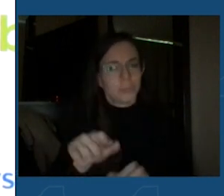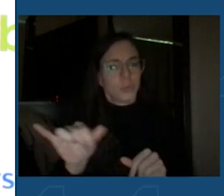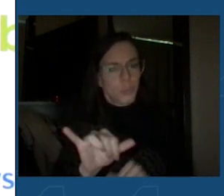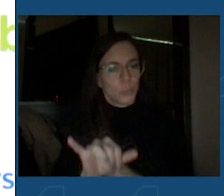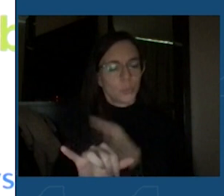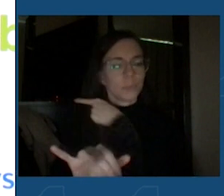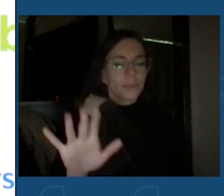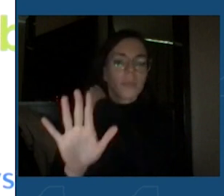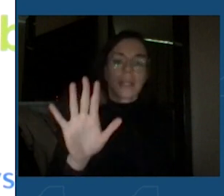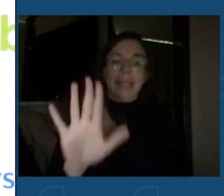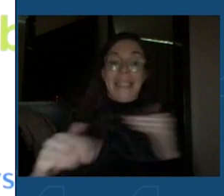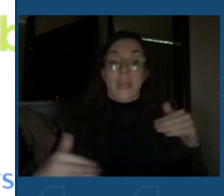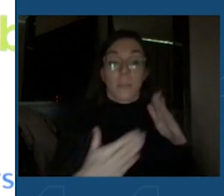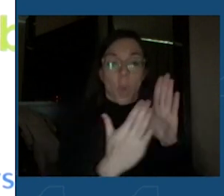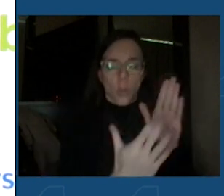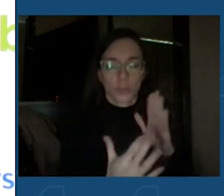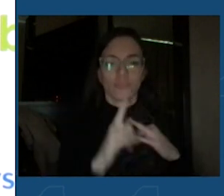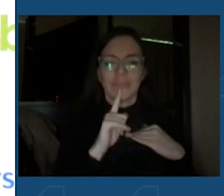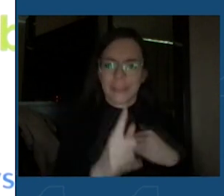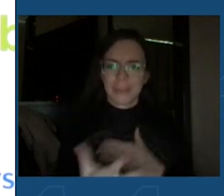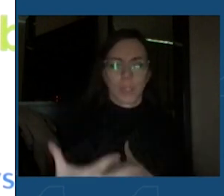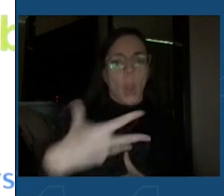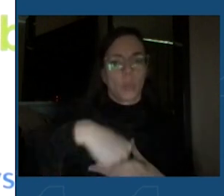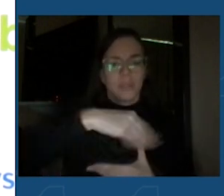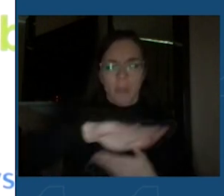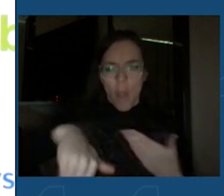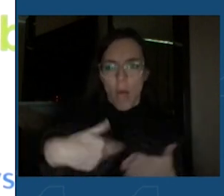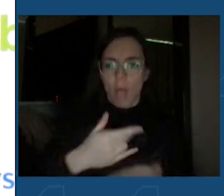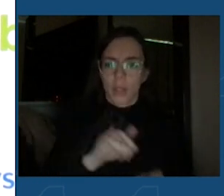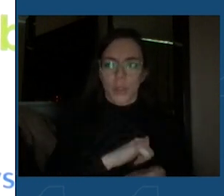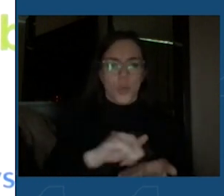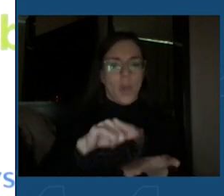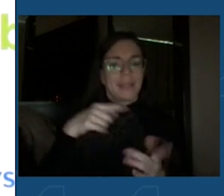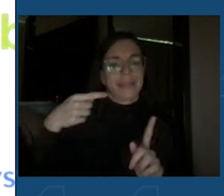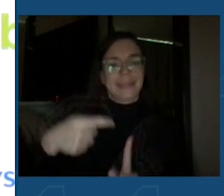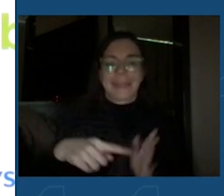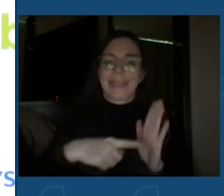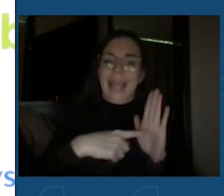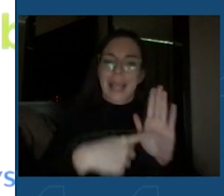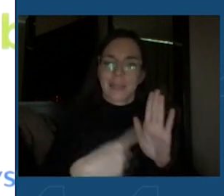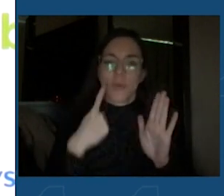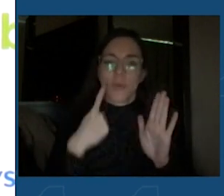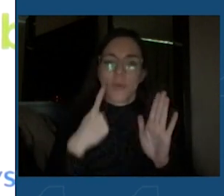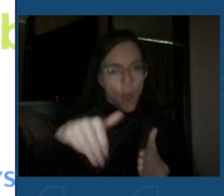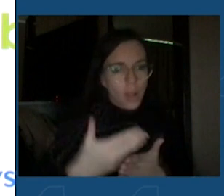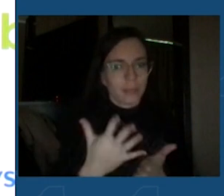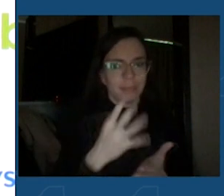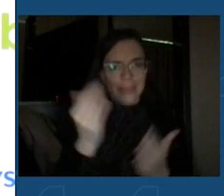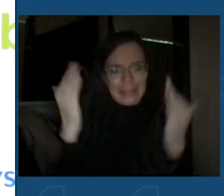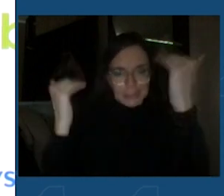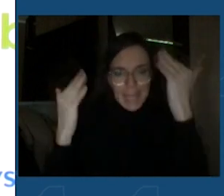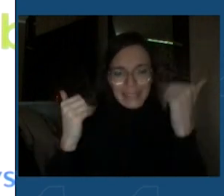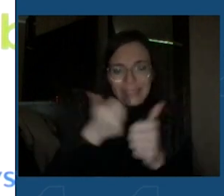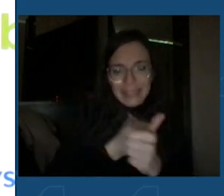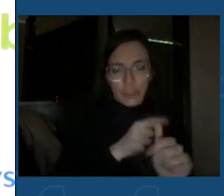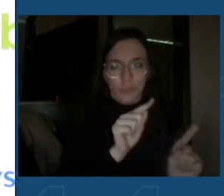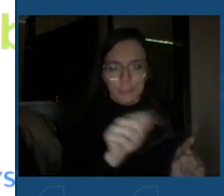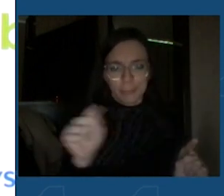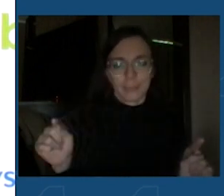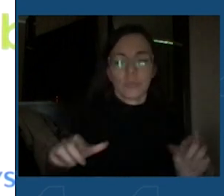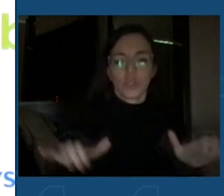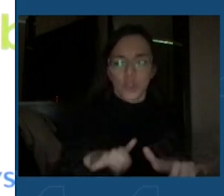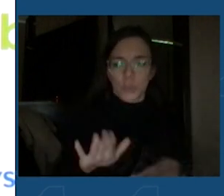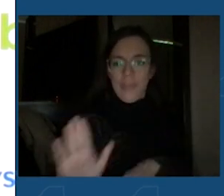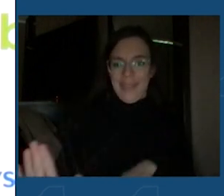truly inclusive of all New York. He stands for all and expects each to do their, her, his